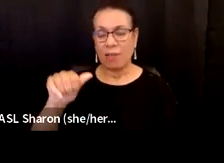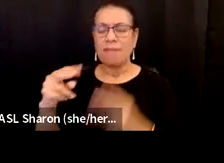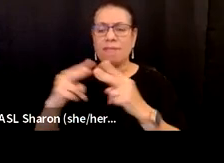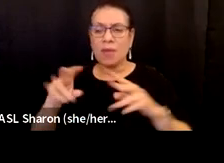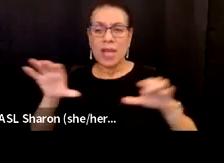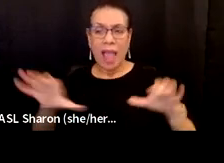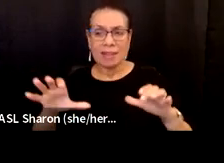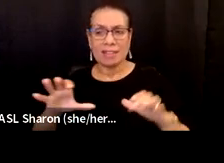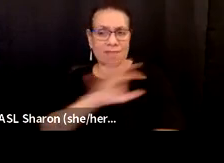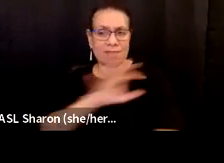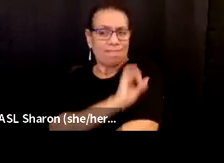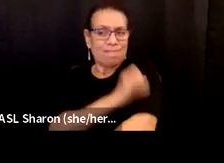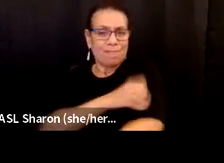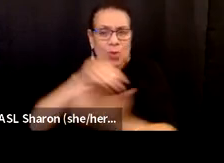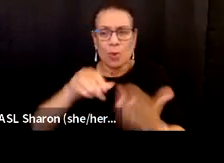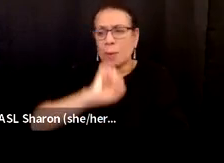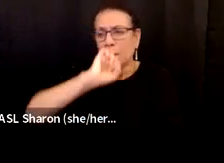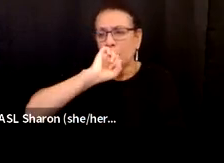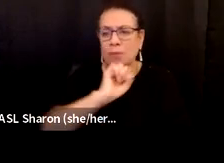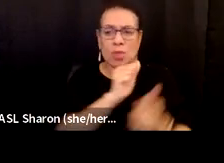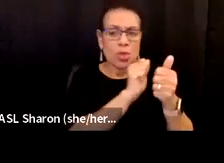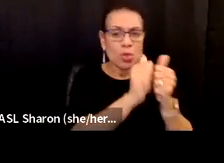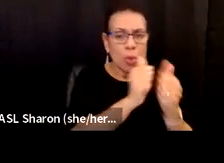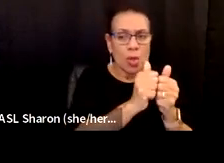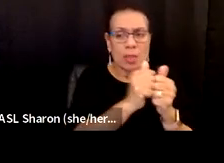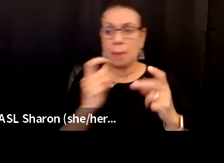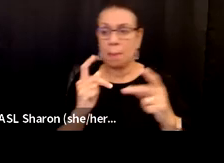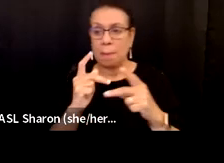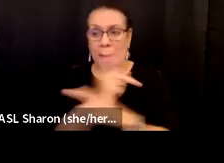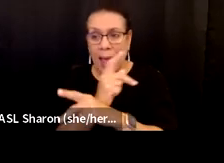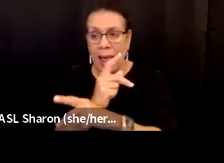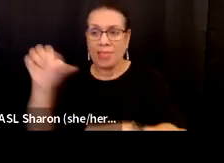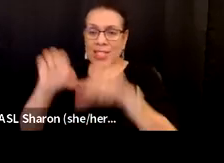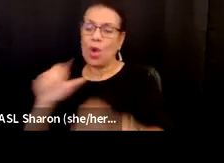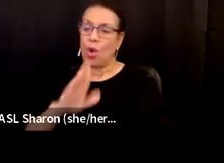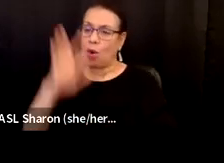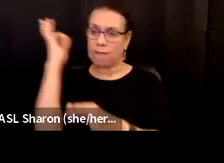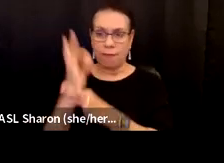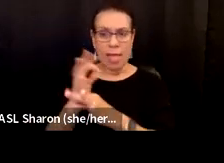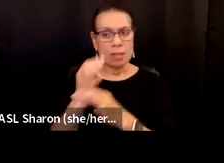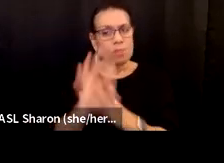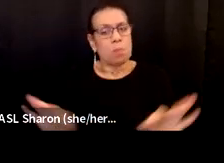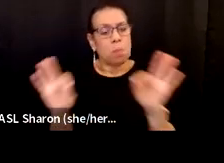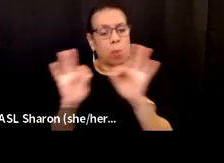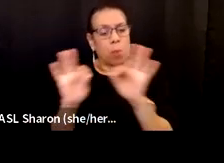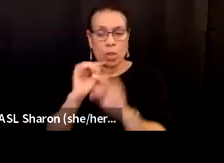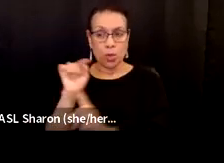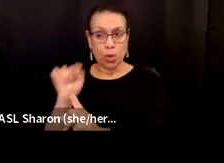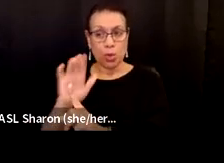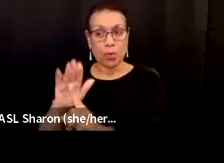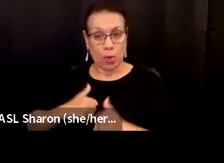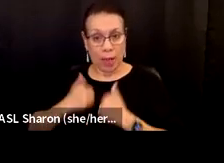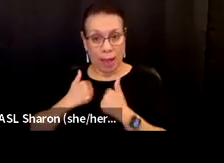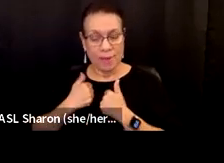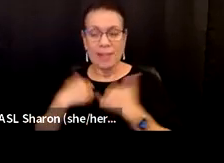energetic student who loves sports math and science and considers her faith to be a big part of her life in addition to